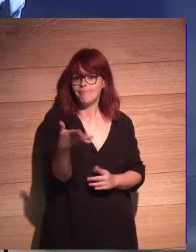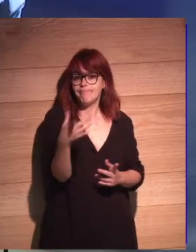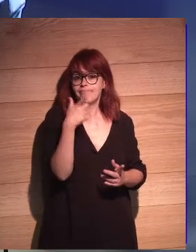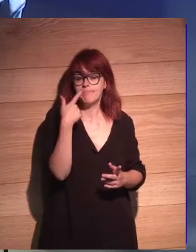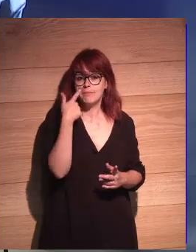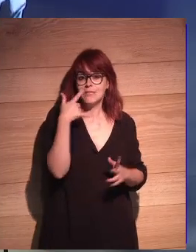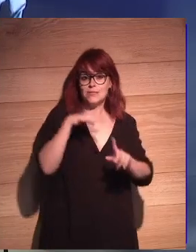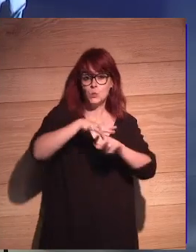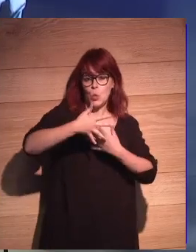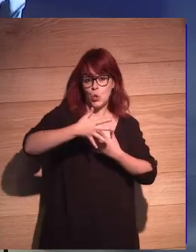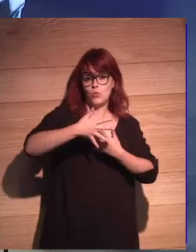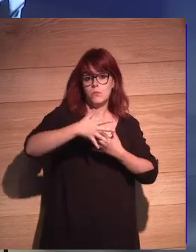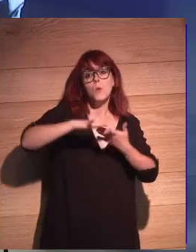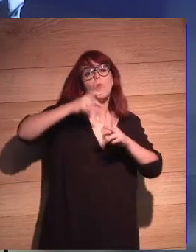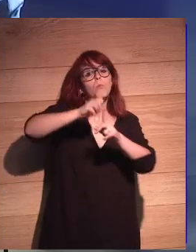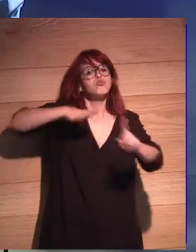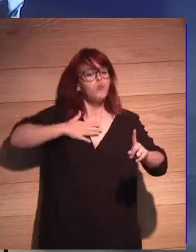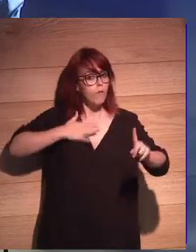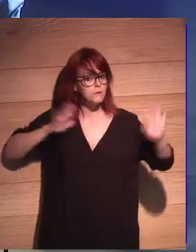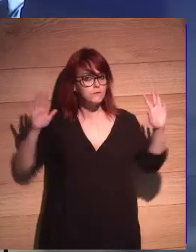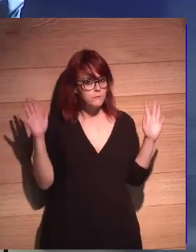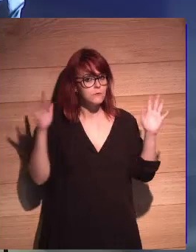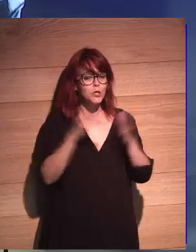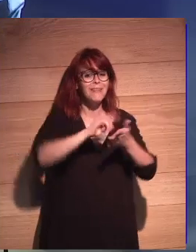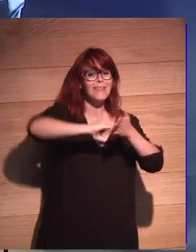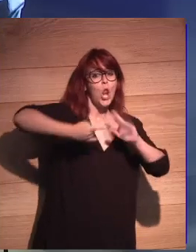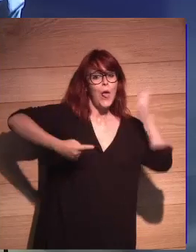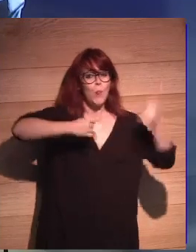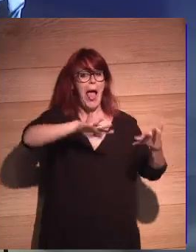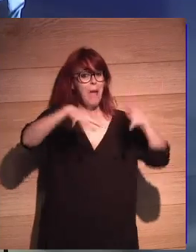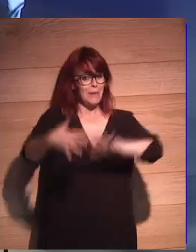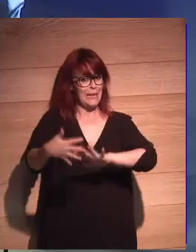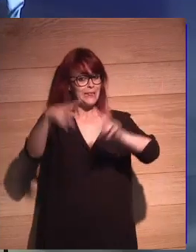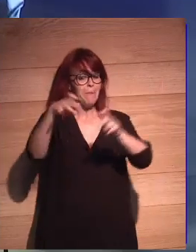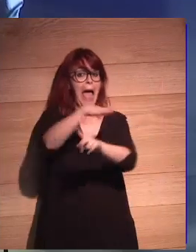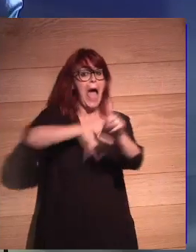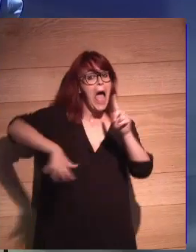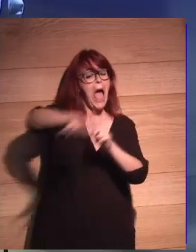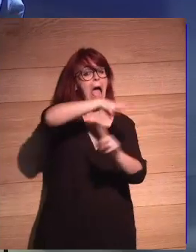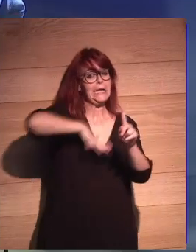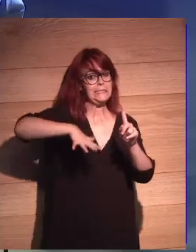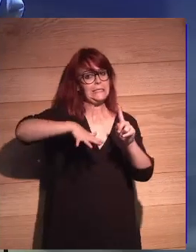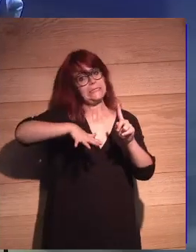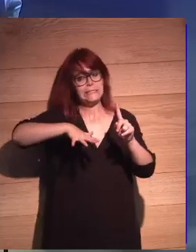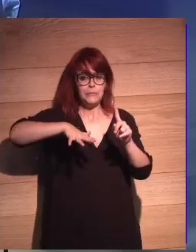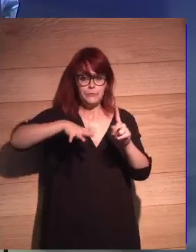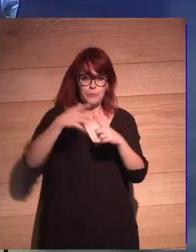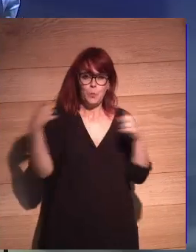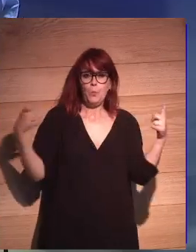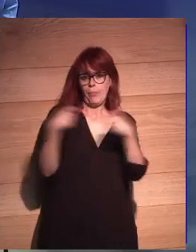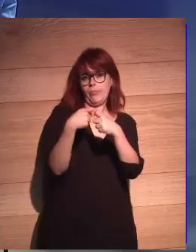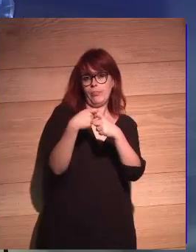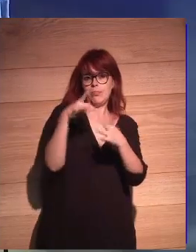because really, as we are applying some technologies, well, from our point of view, at some contexts,